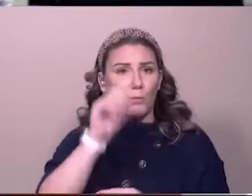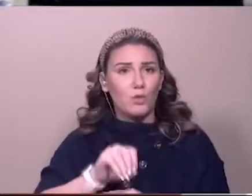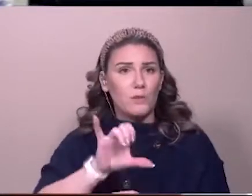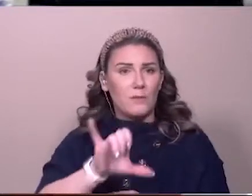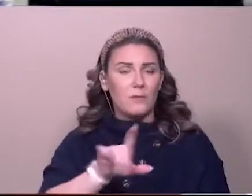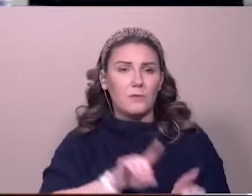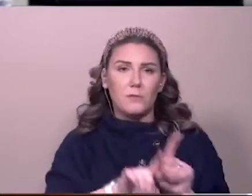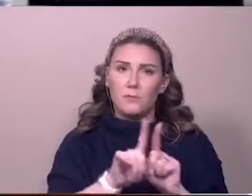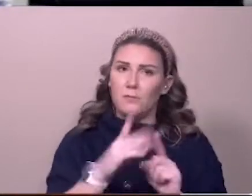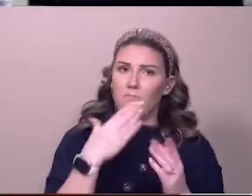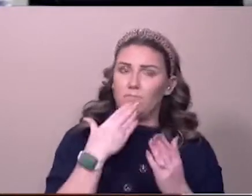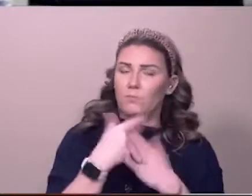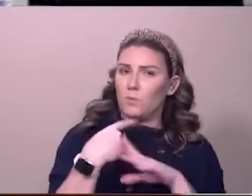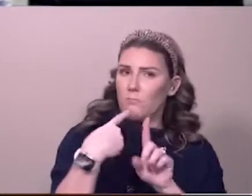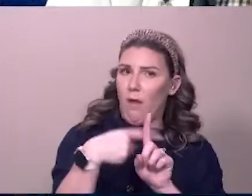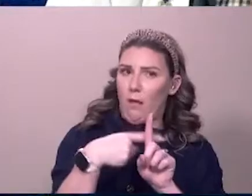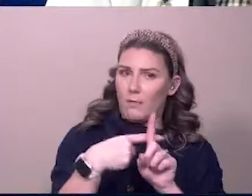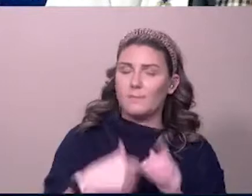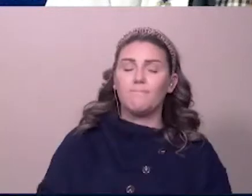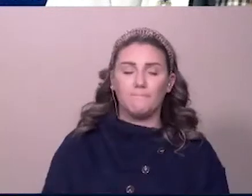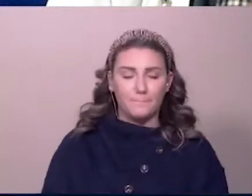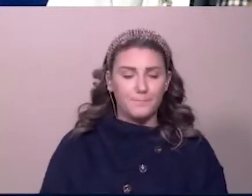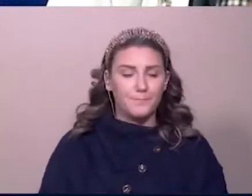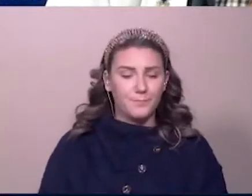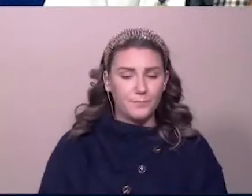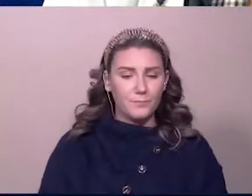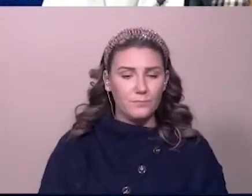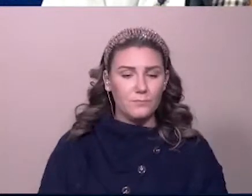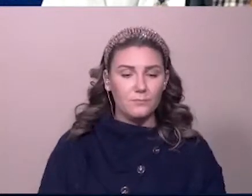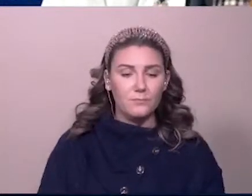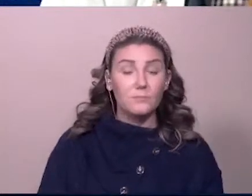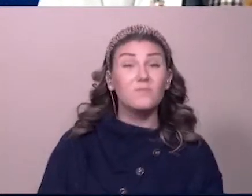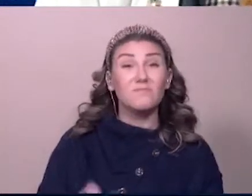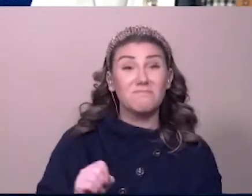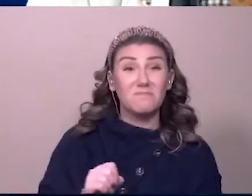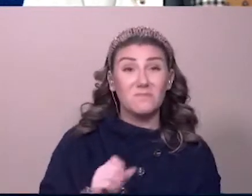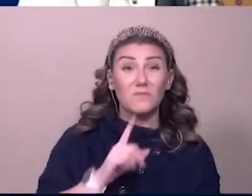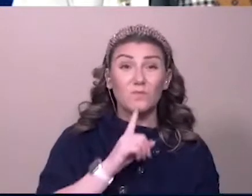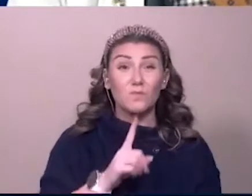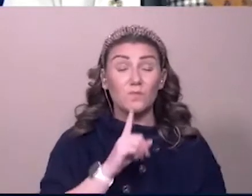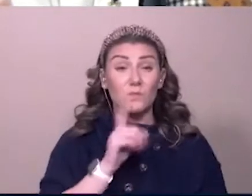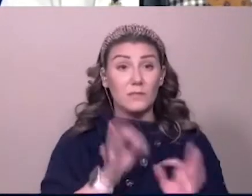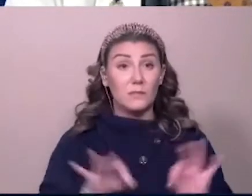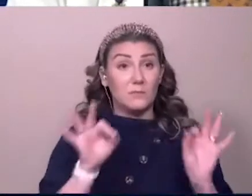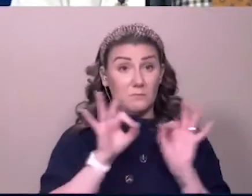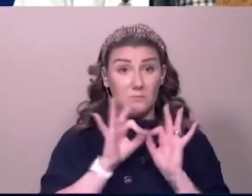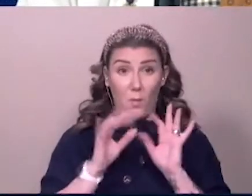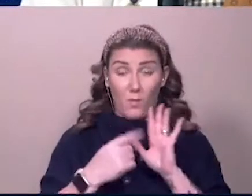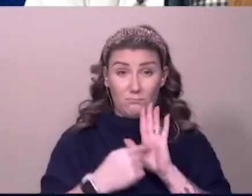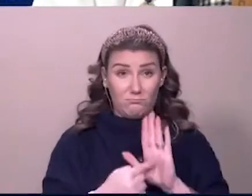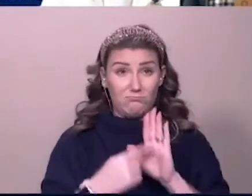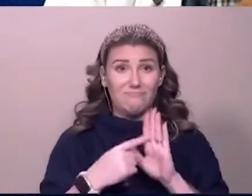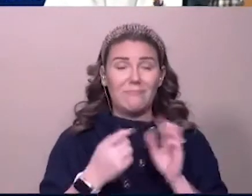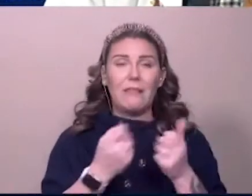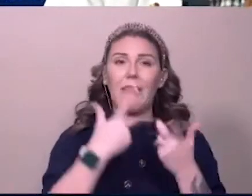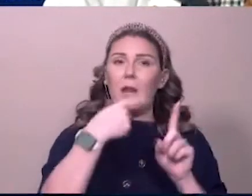also a bit of a positive sign. Yeah, I think that's a really important sign. There still are a lot of positives out there, so we got to be careful